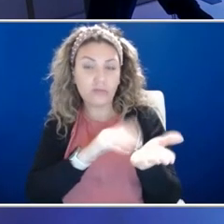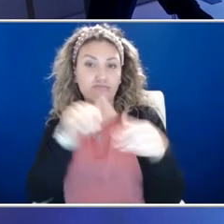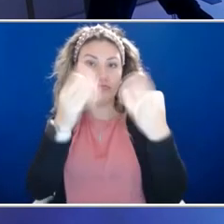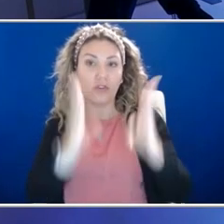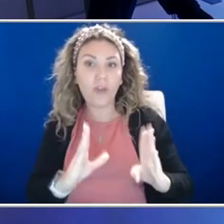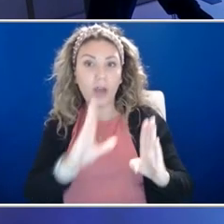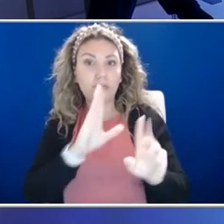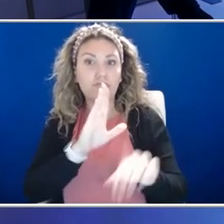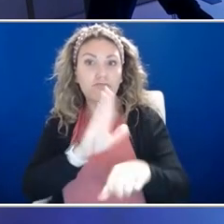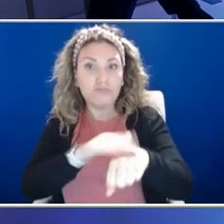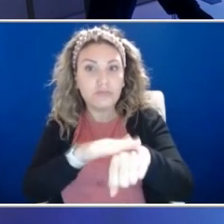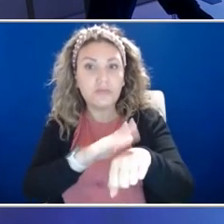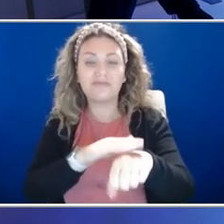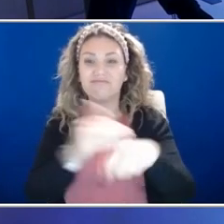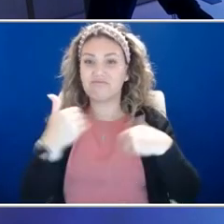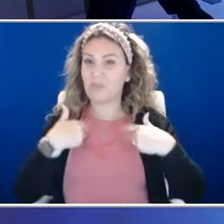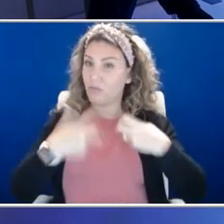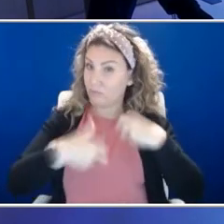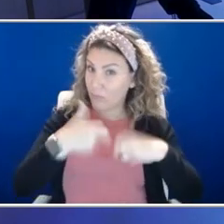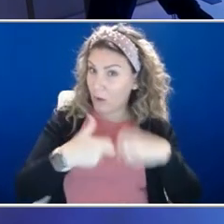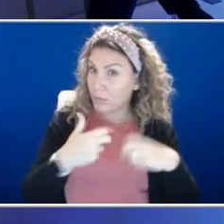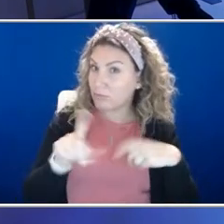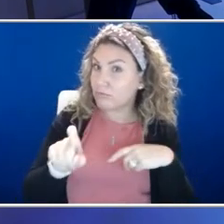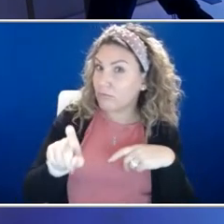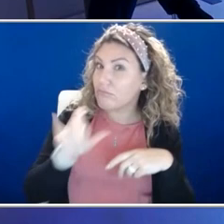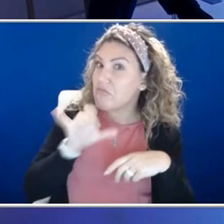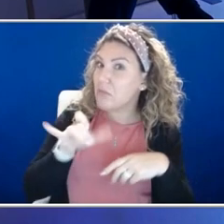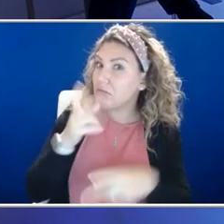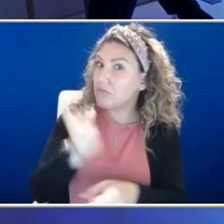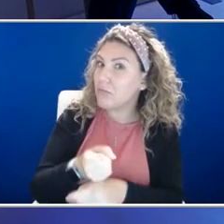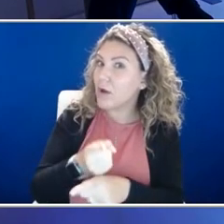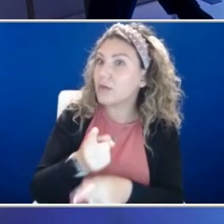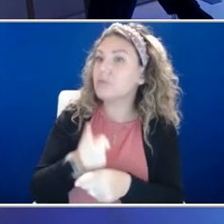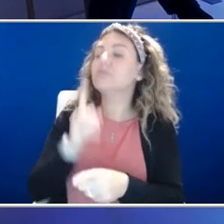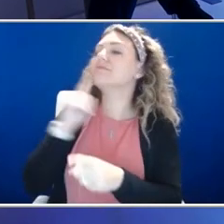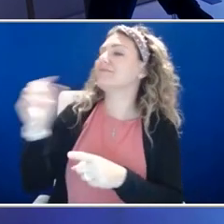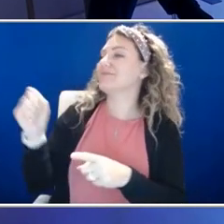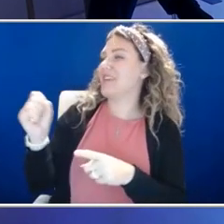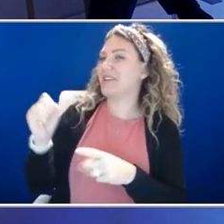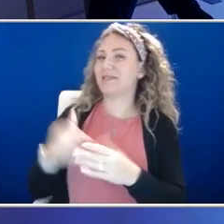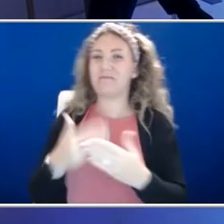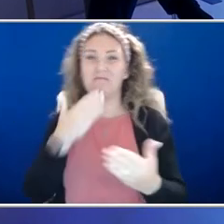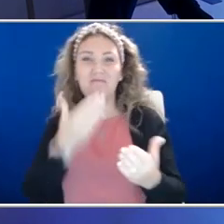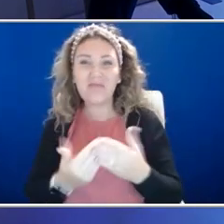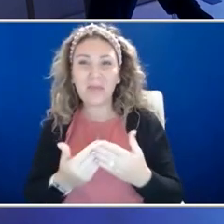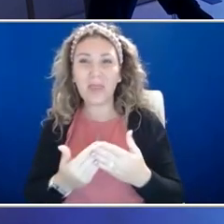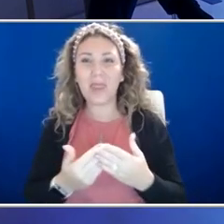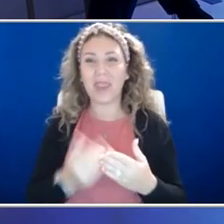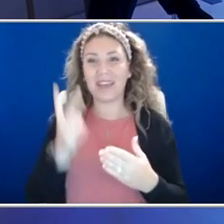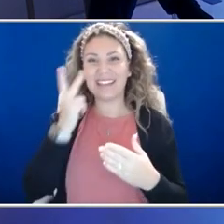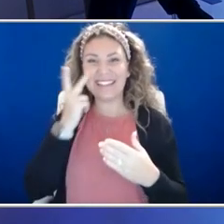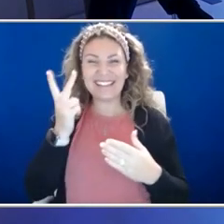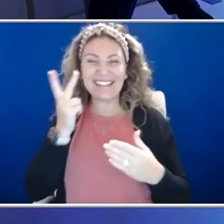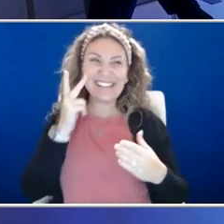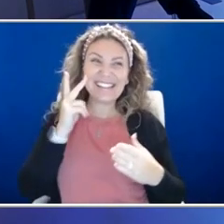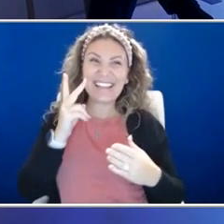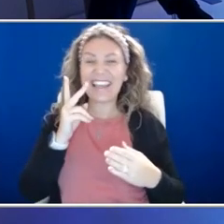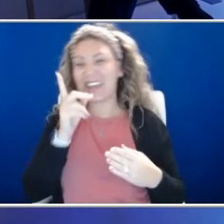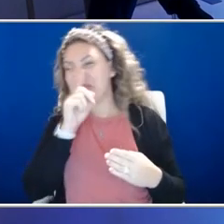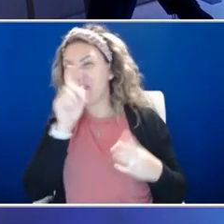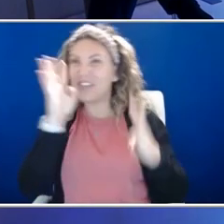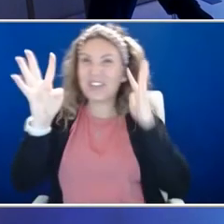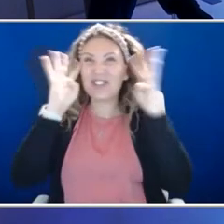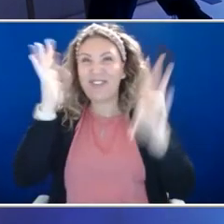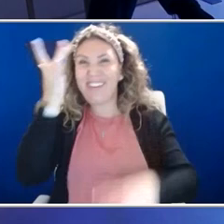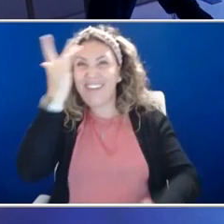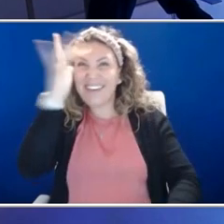problem here, better start looking at this. Is that sort of the message? Yes. All right, good. So I see the artificial intelligence here in the center of the table has helped